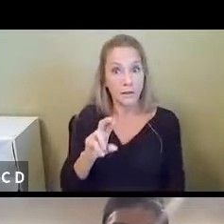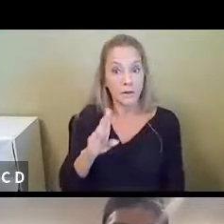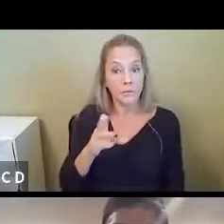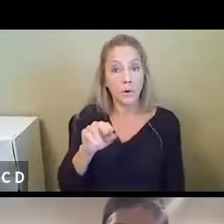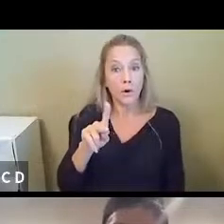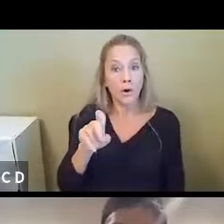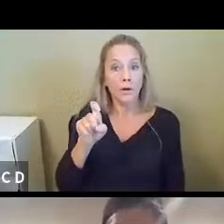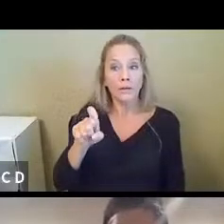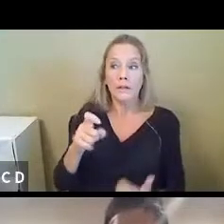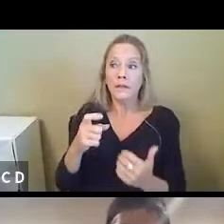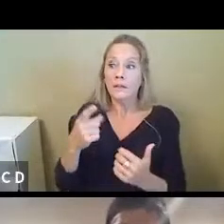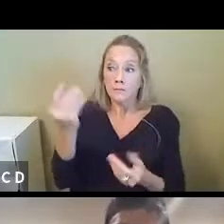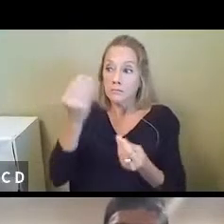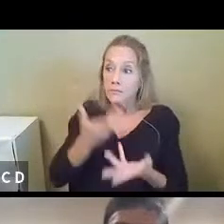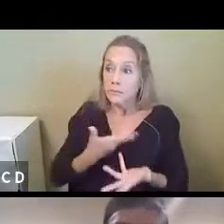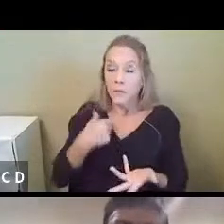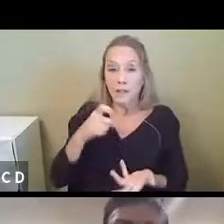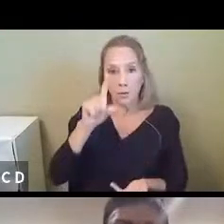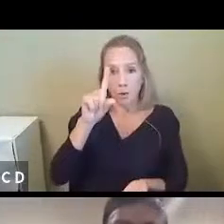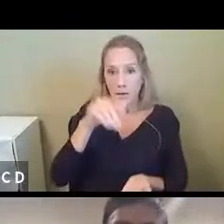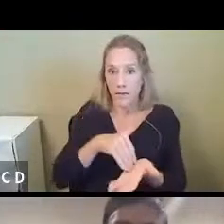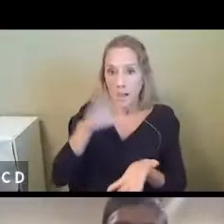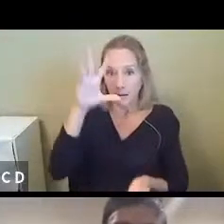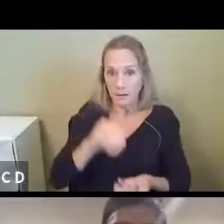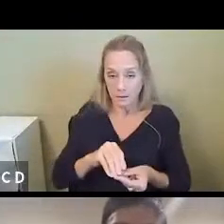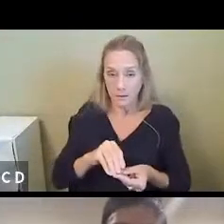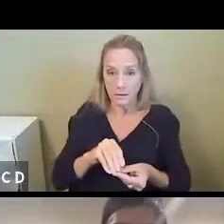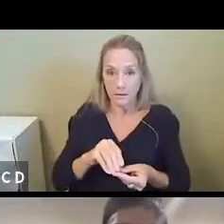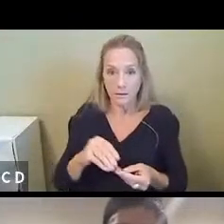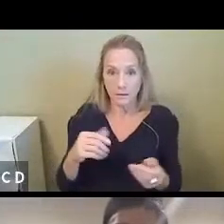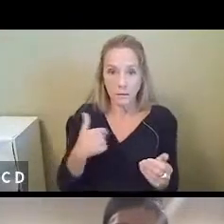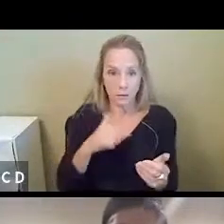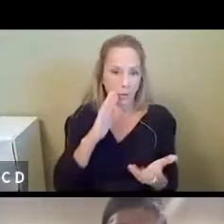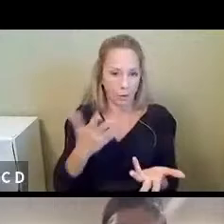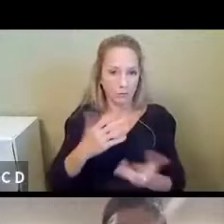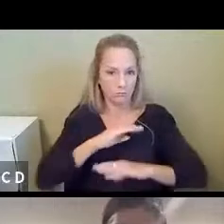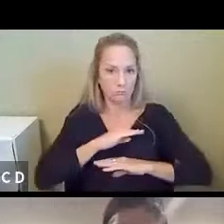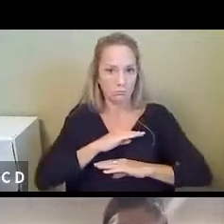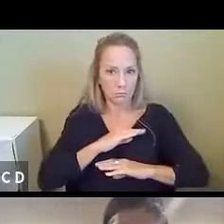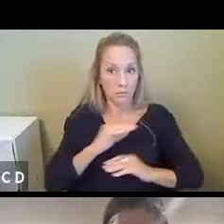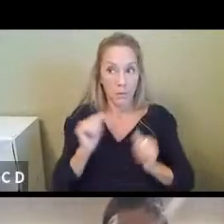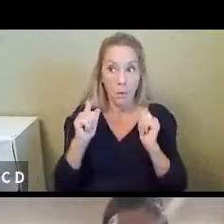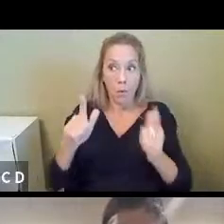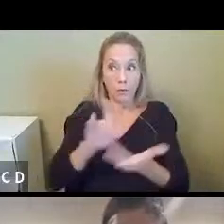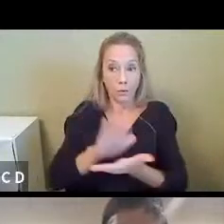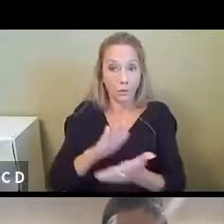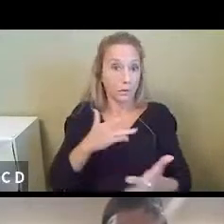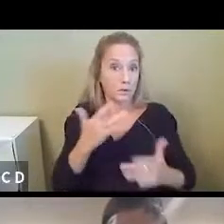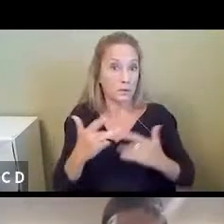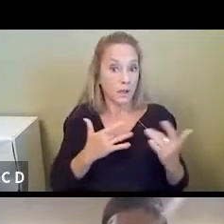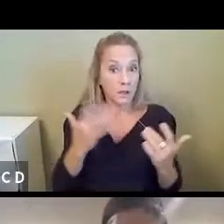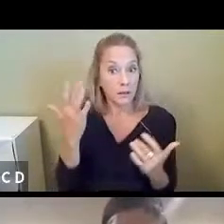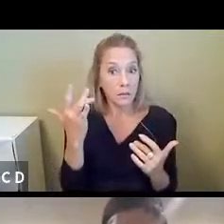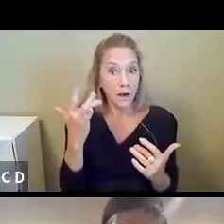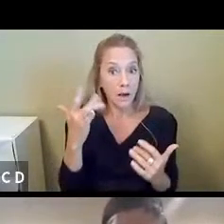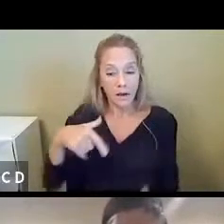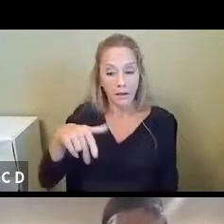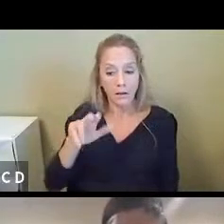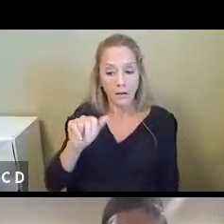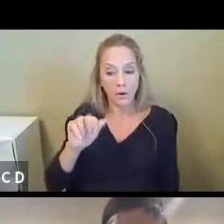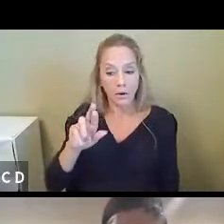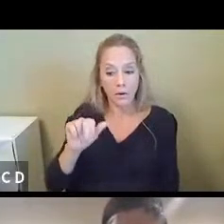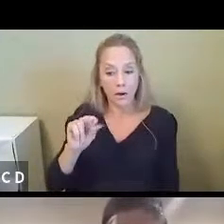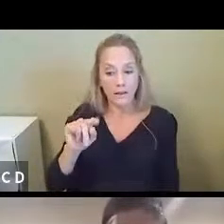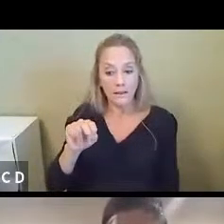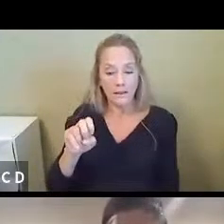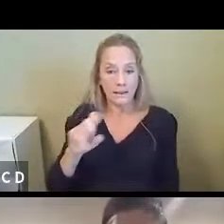1,000 data points. We'll get to that so much faster with all these schools. And every school is excited because the quarantine is just a big problem for